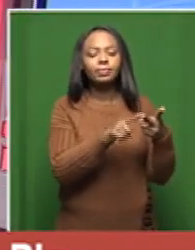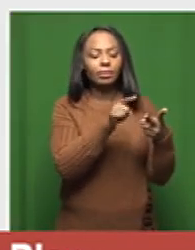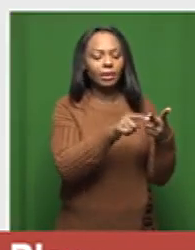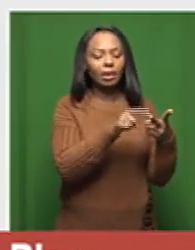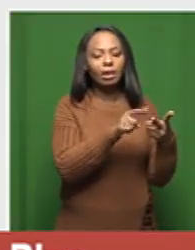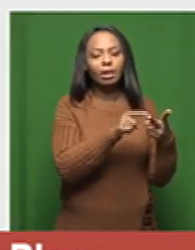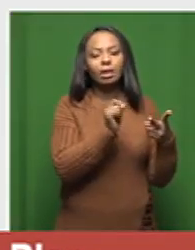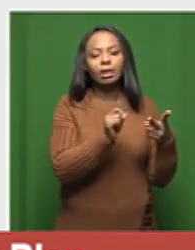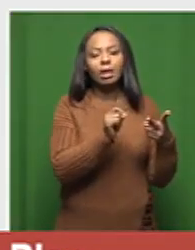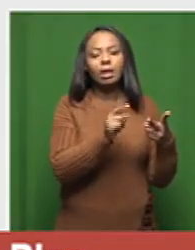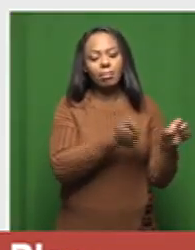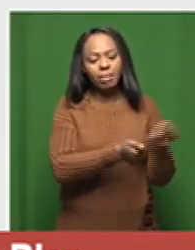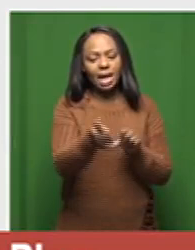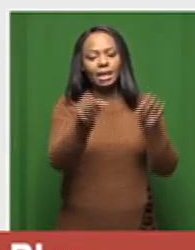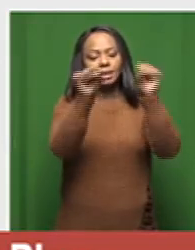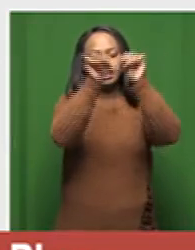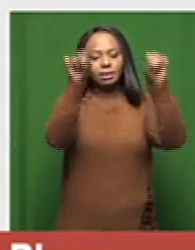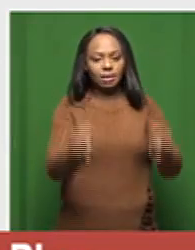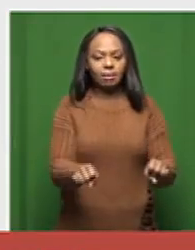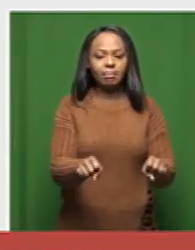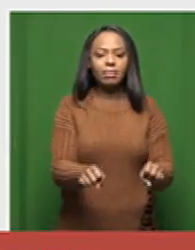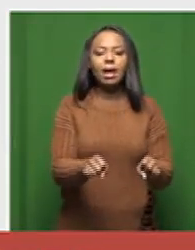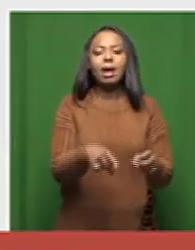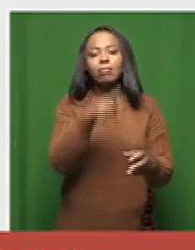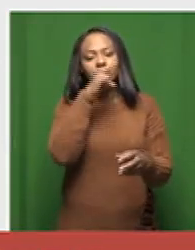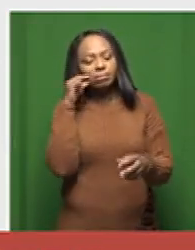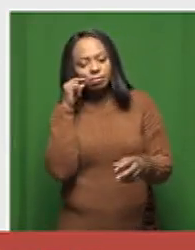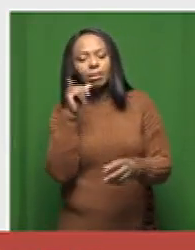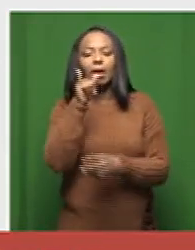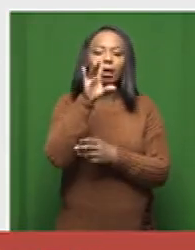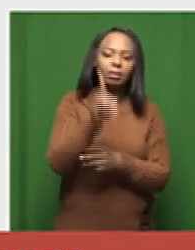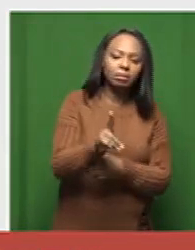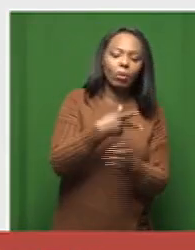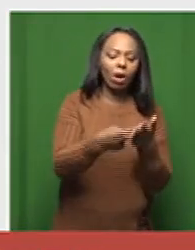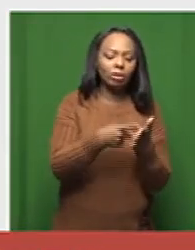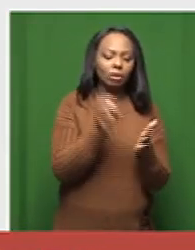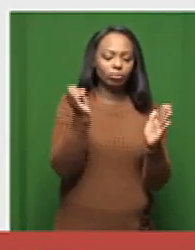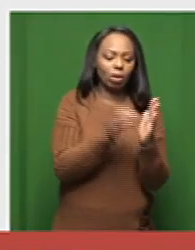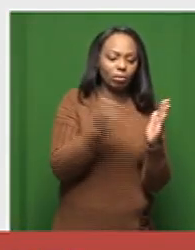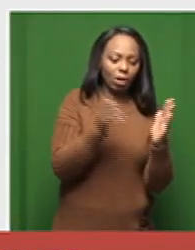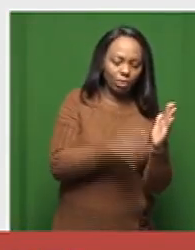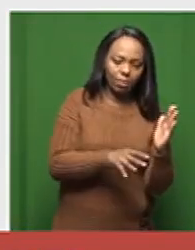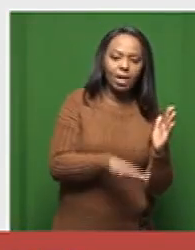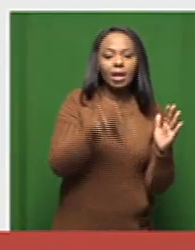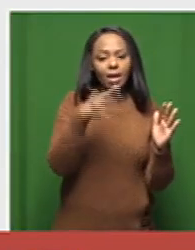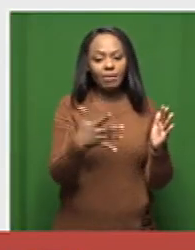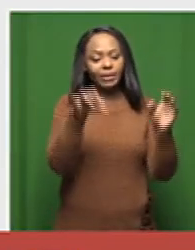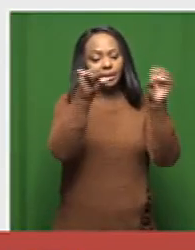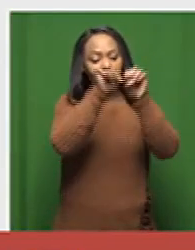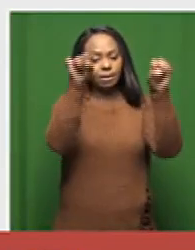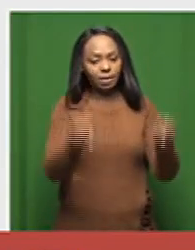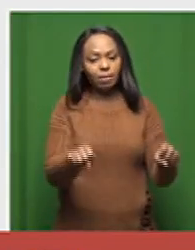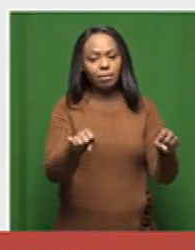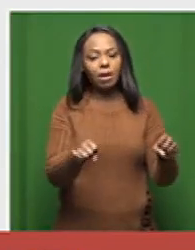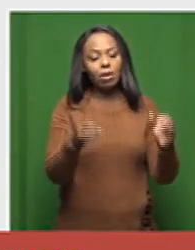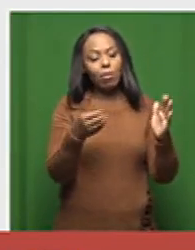into the system and enter her details. And usually, if she is on the system, it will immediately say